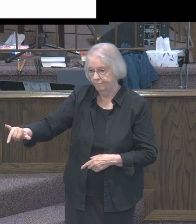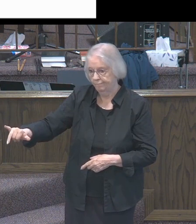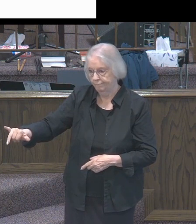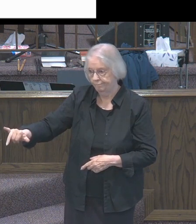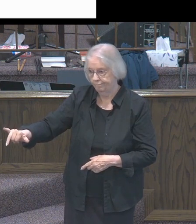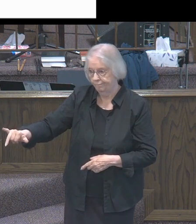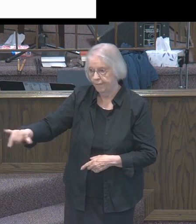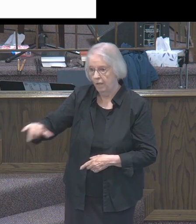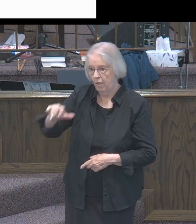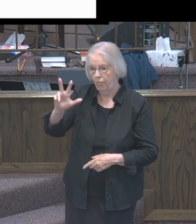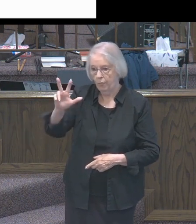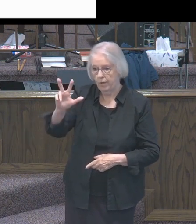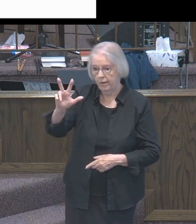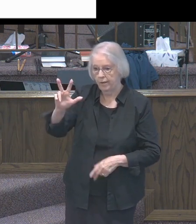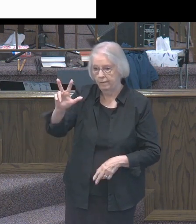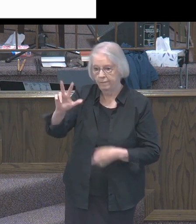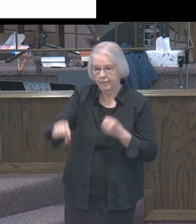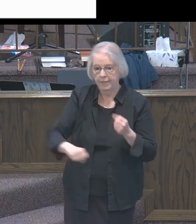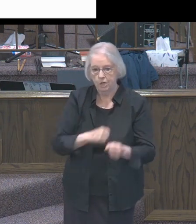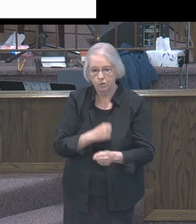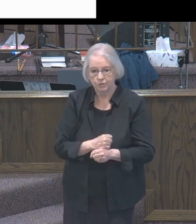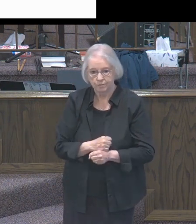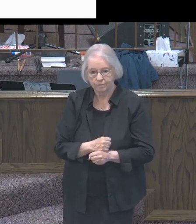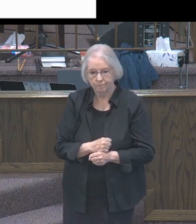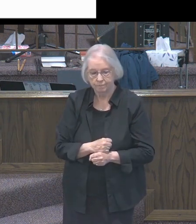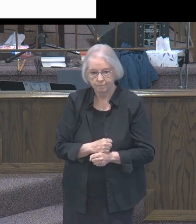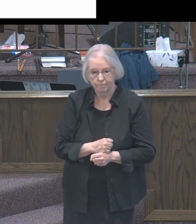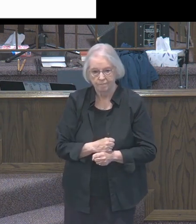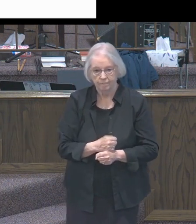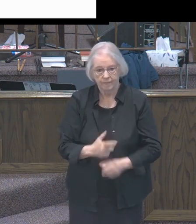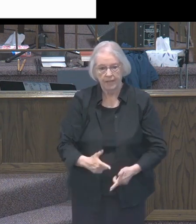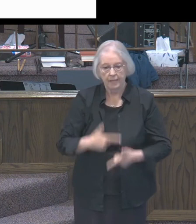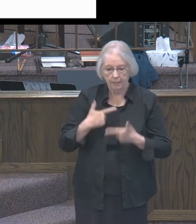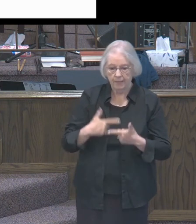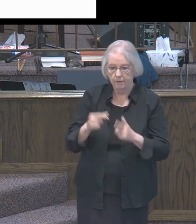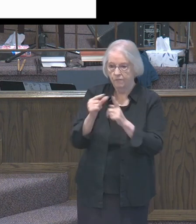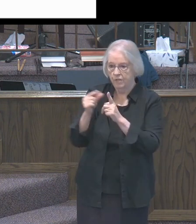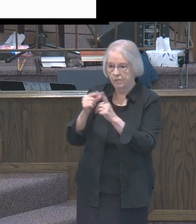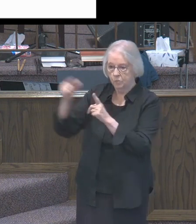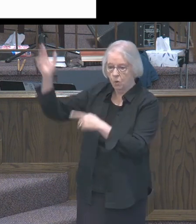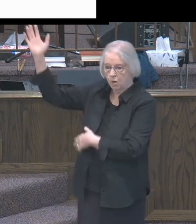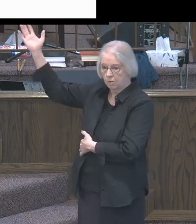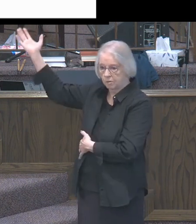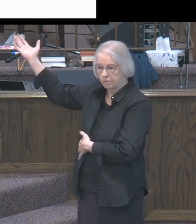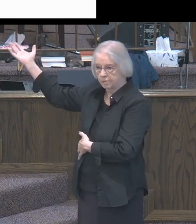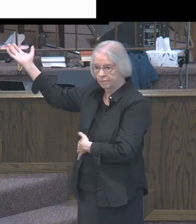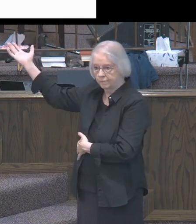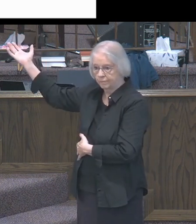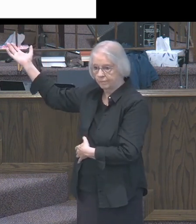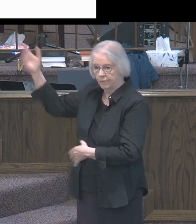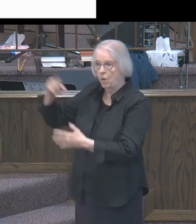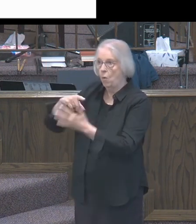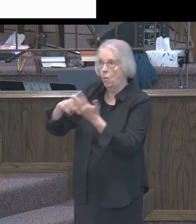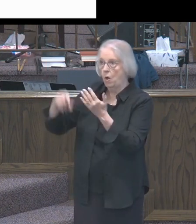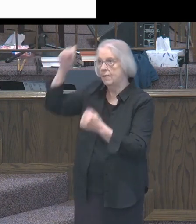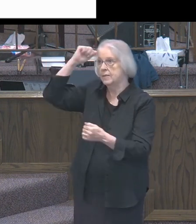for 3 years. And he modeled for them as he continued to teach them how to live a kingdom life, how to